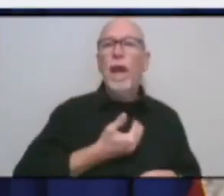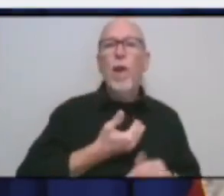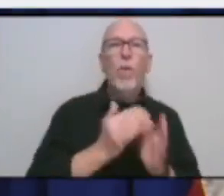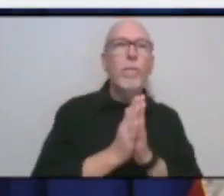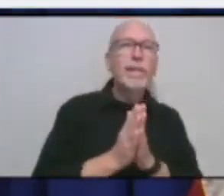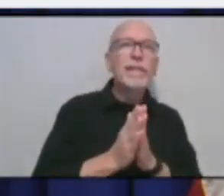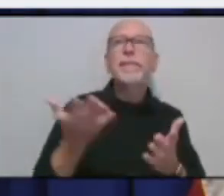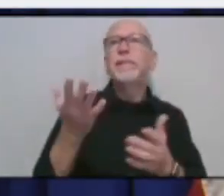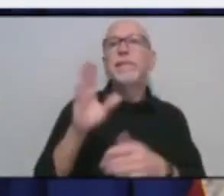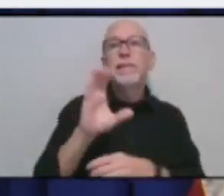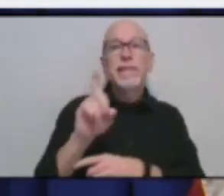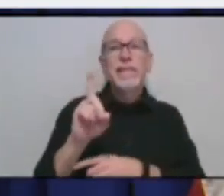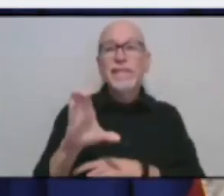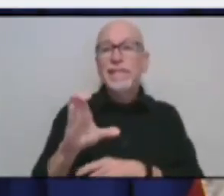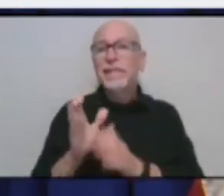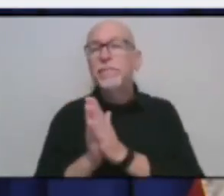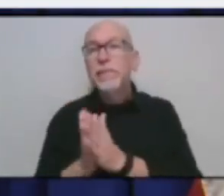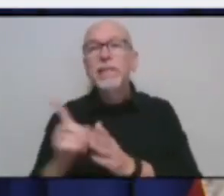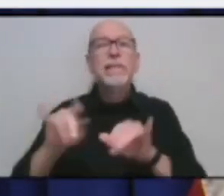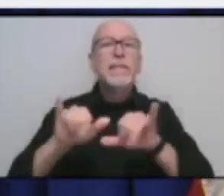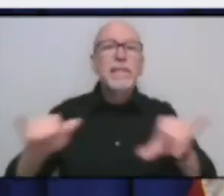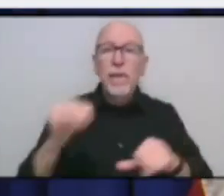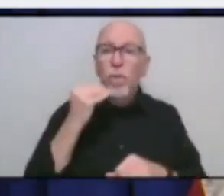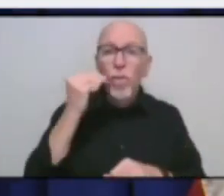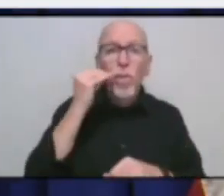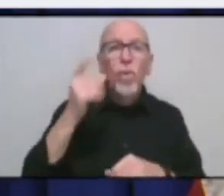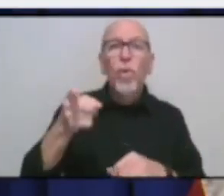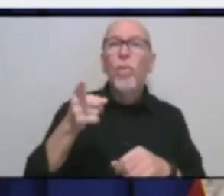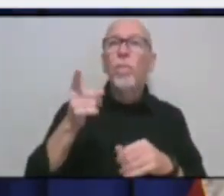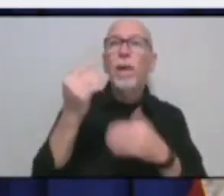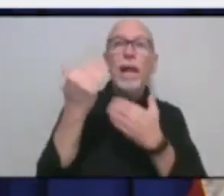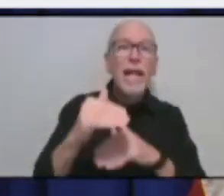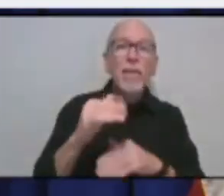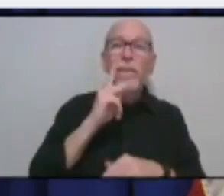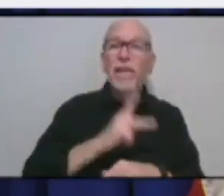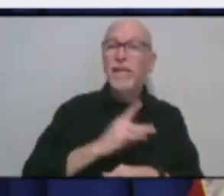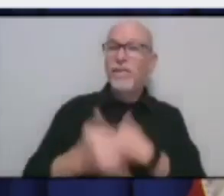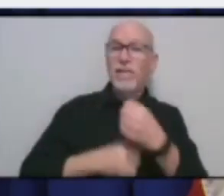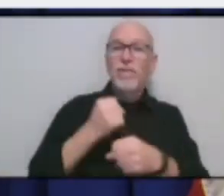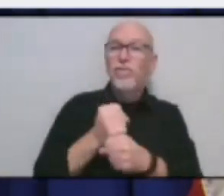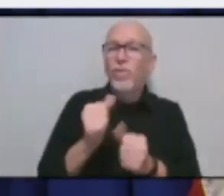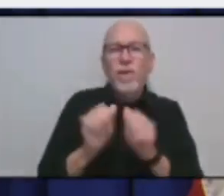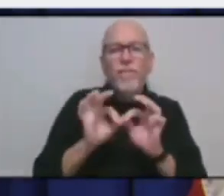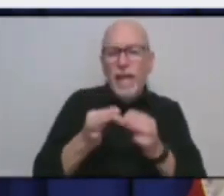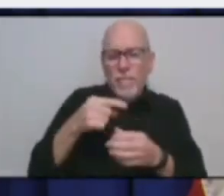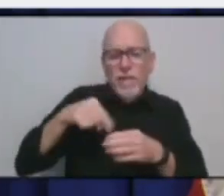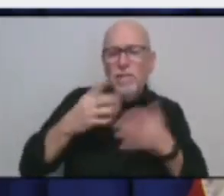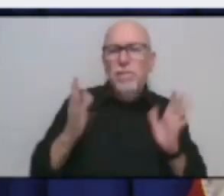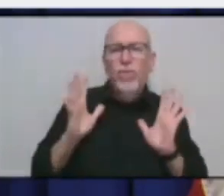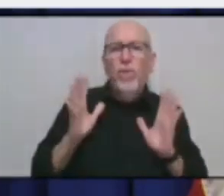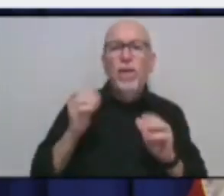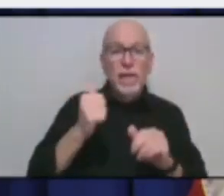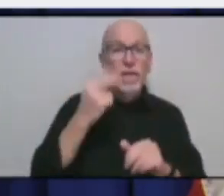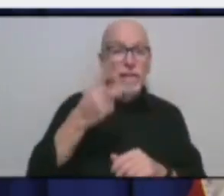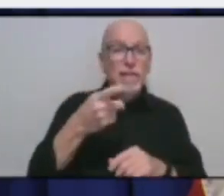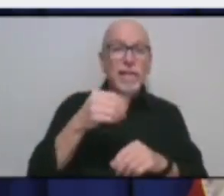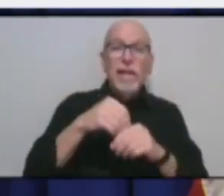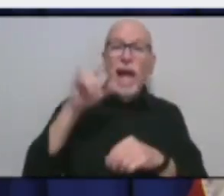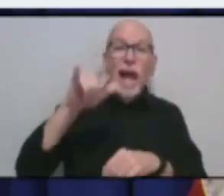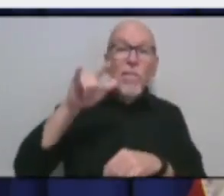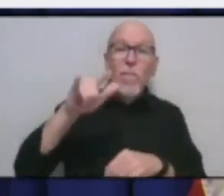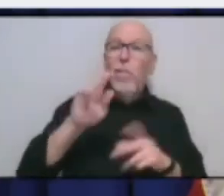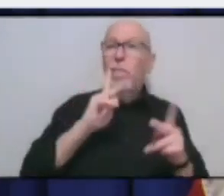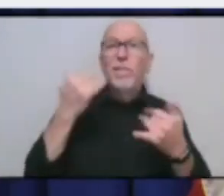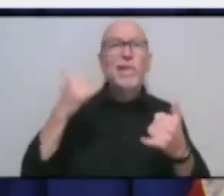to stay home and limit Thanksgiving to your immediate household. You can see that in the video images coming out of airports around